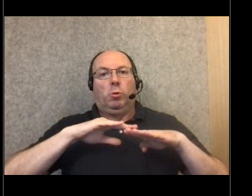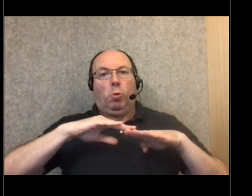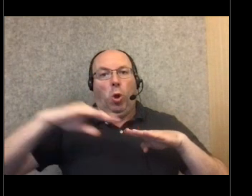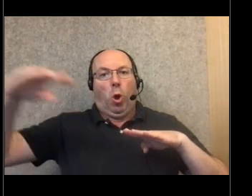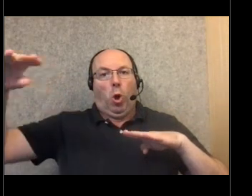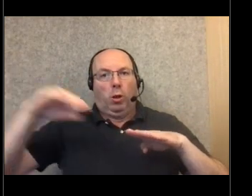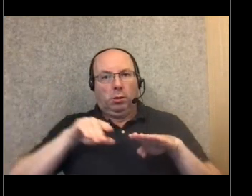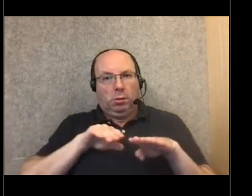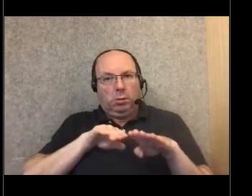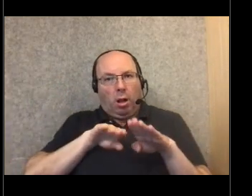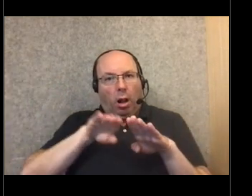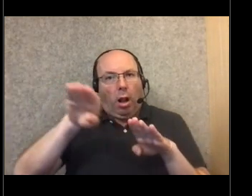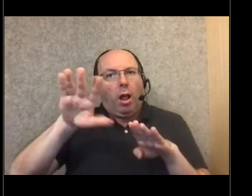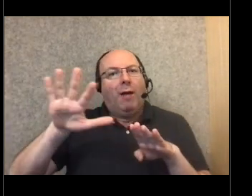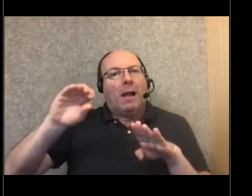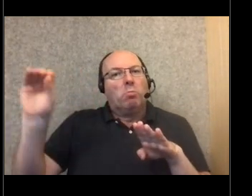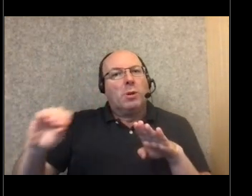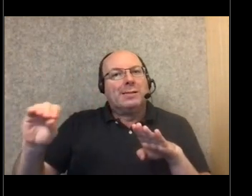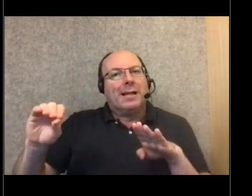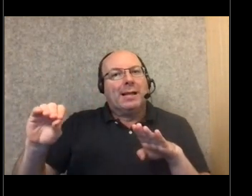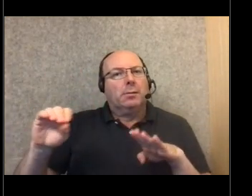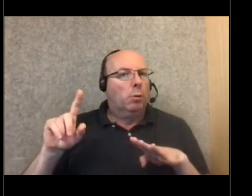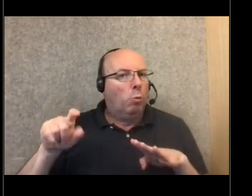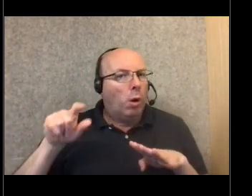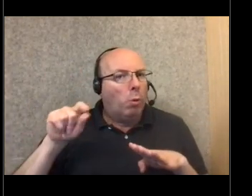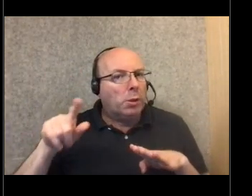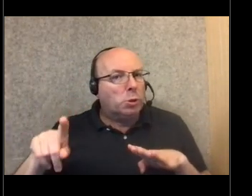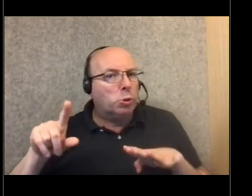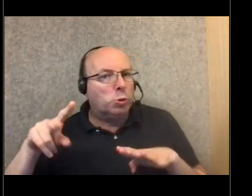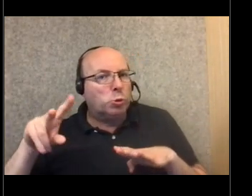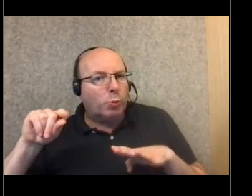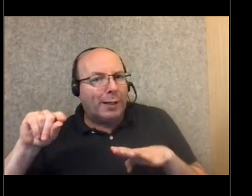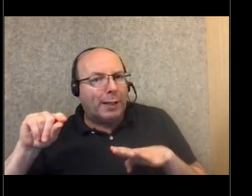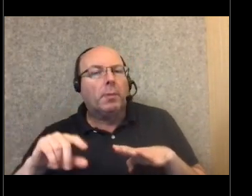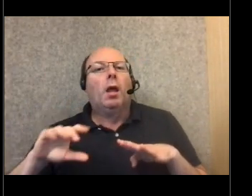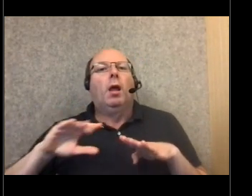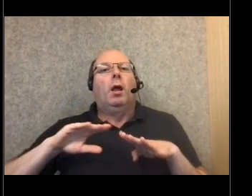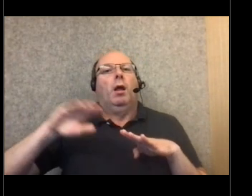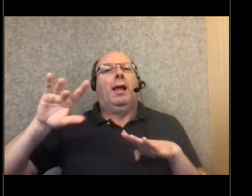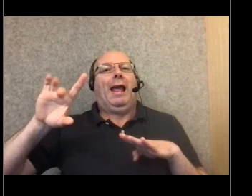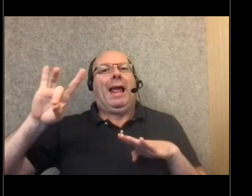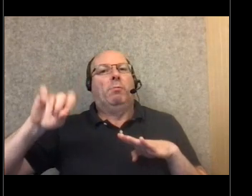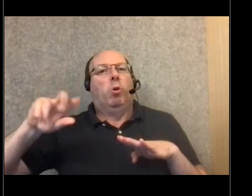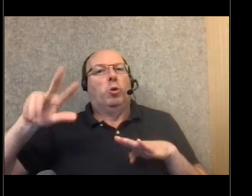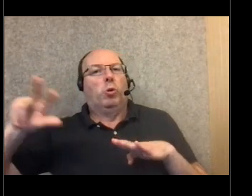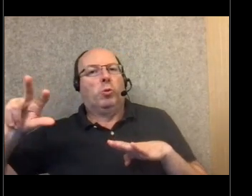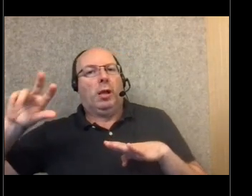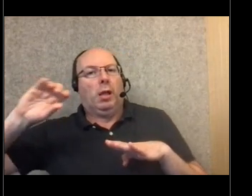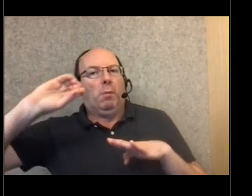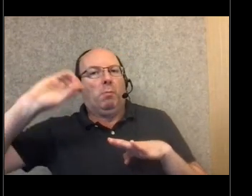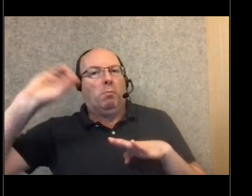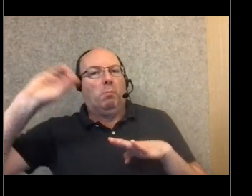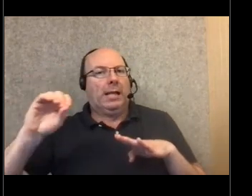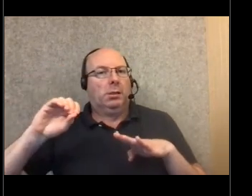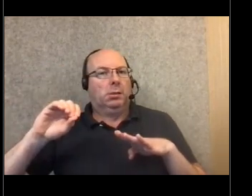between 5%, which is 1 in 20, and 8.33%, which is 1 in